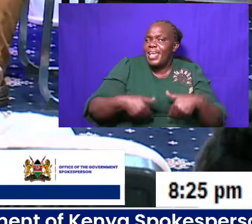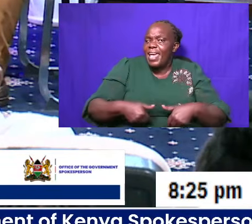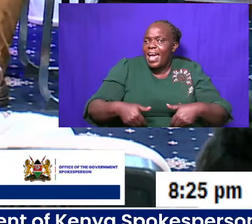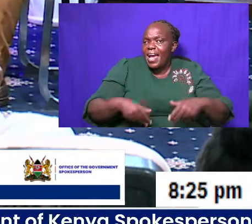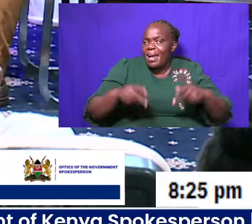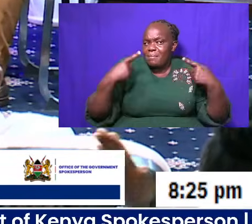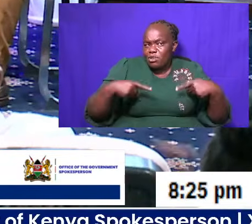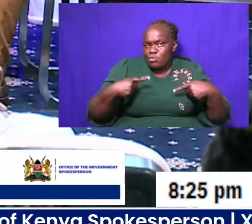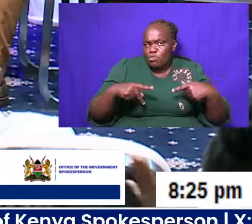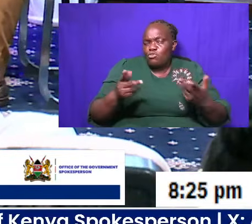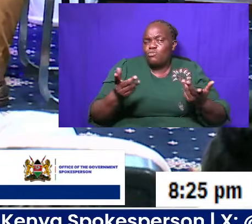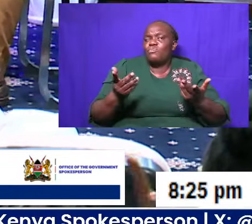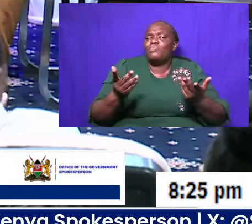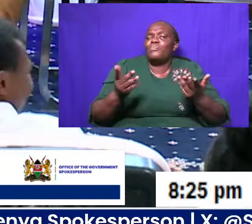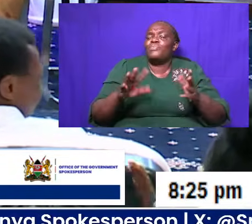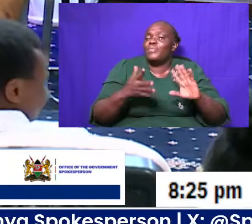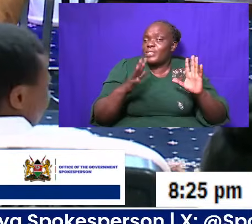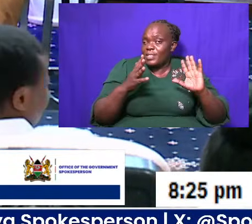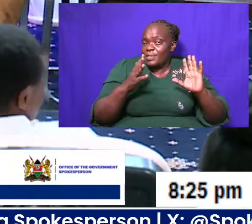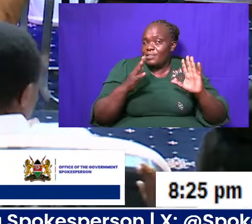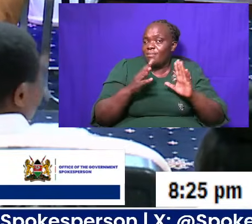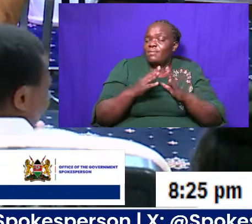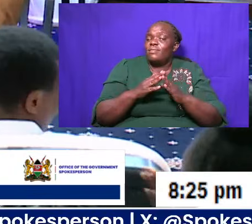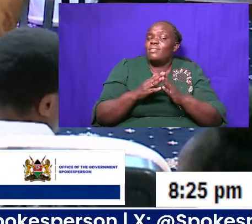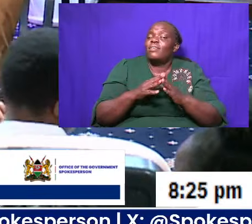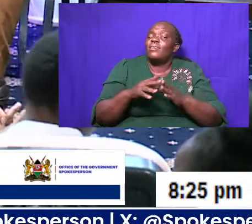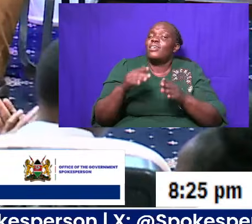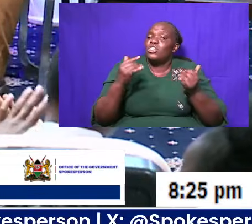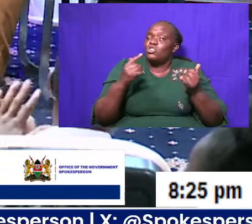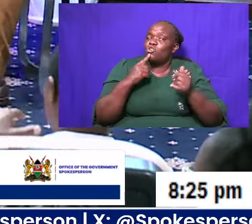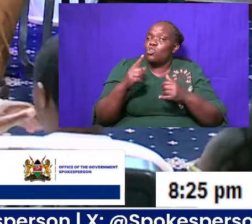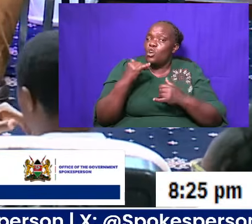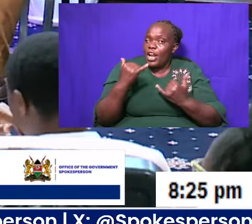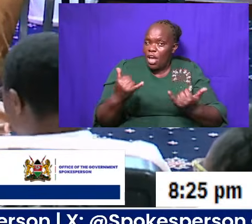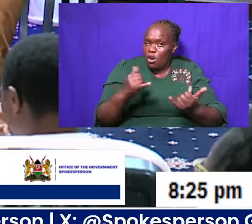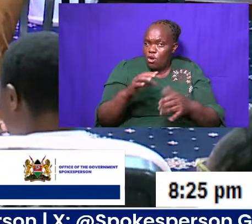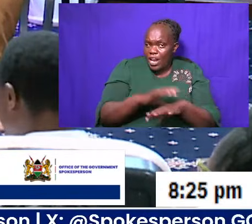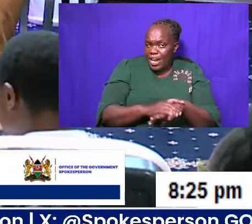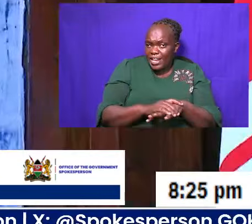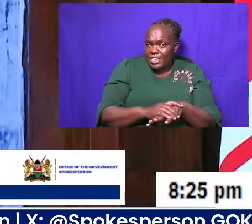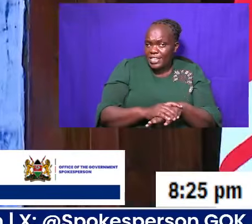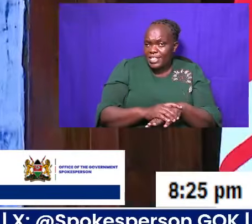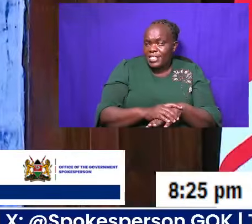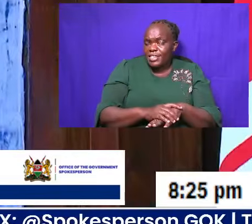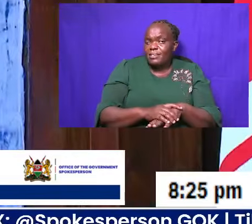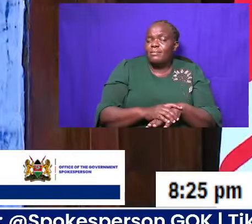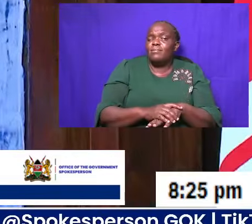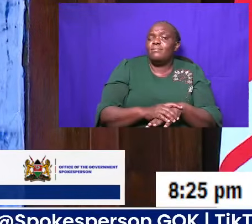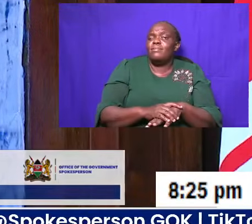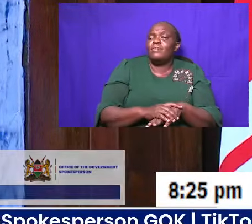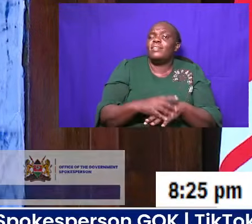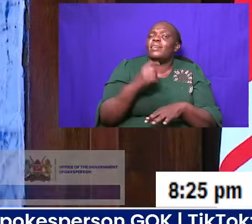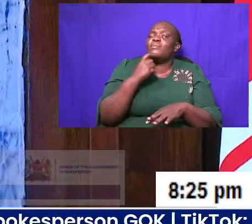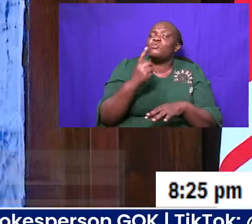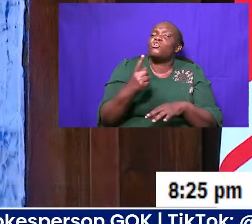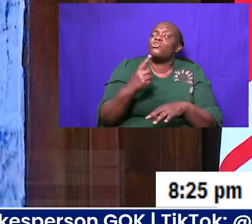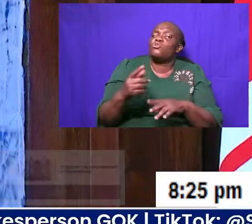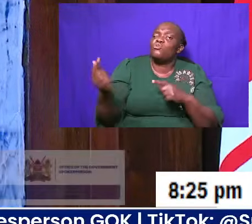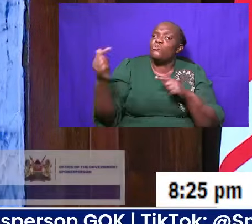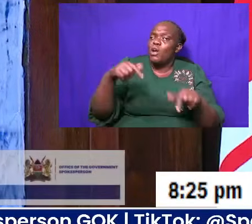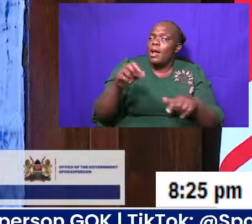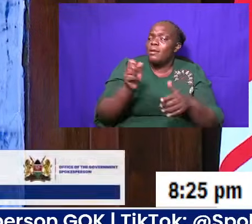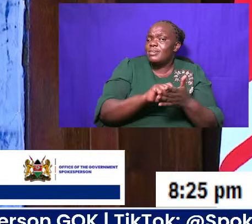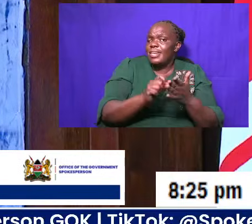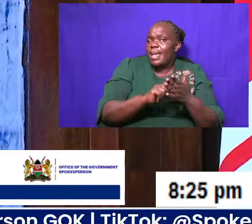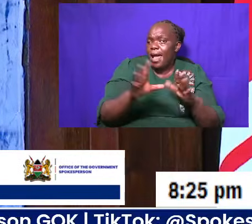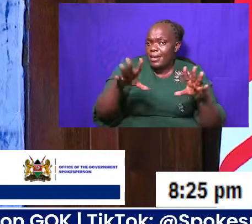makofi kusema let's be the So now, when I got, let me just say this, when I was told to come to sign my